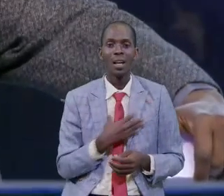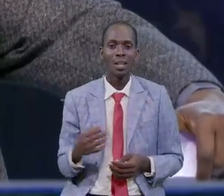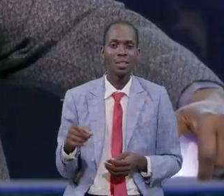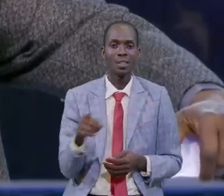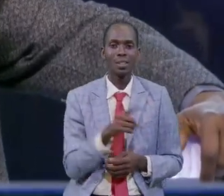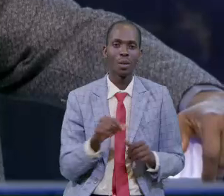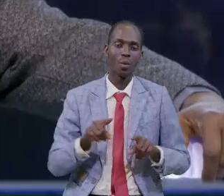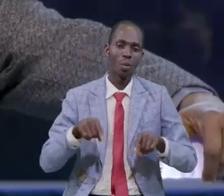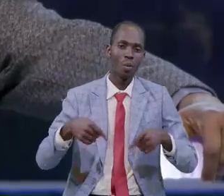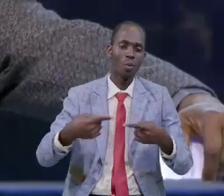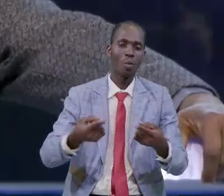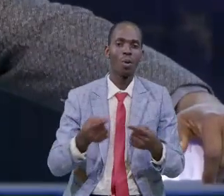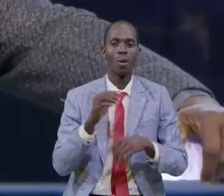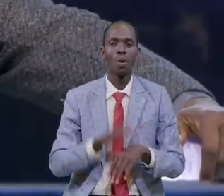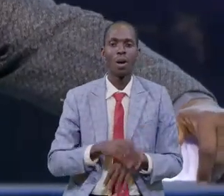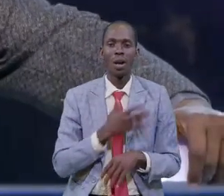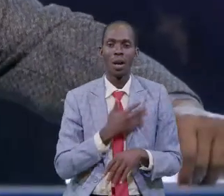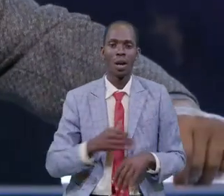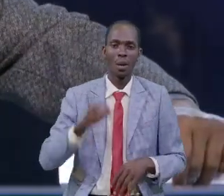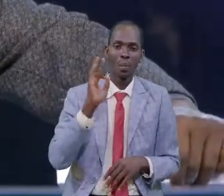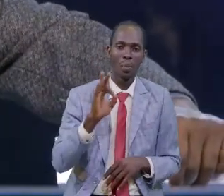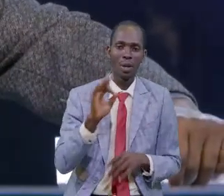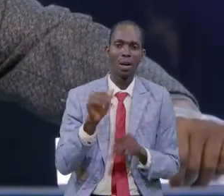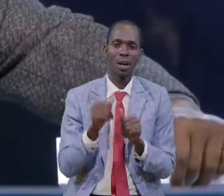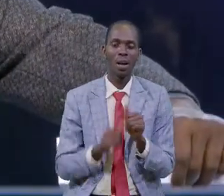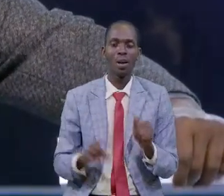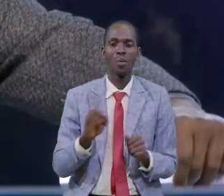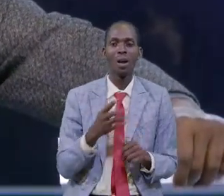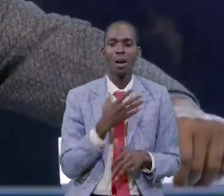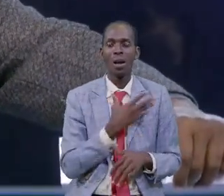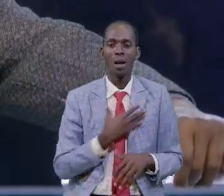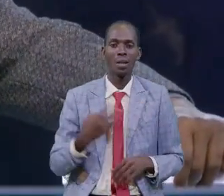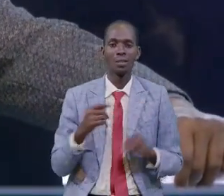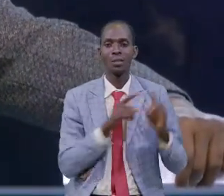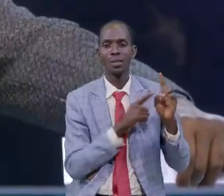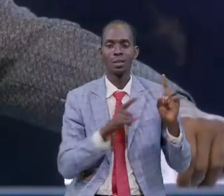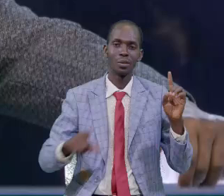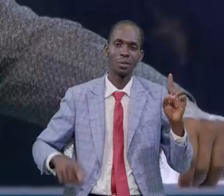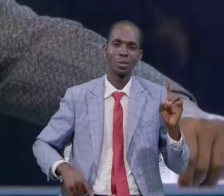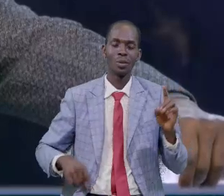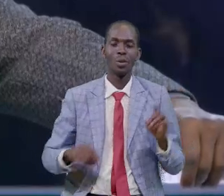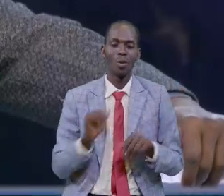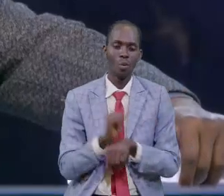they preached everywhere, and the Lord walking with them.